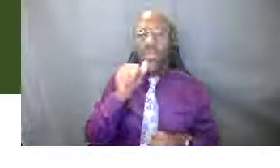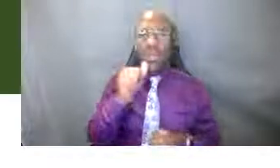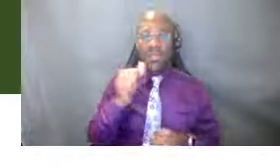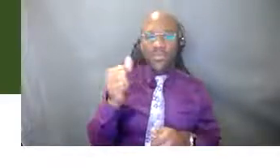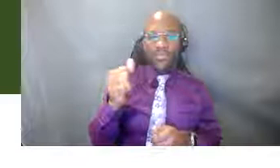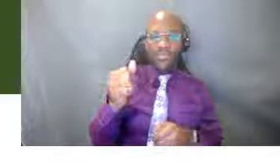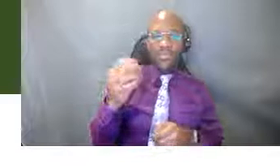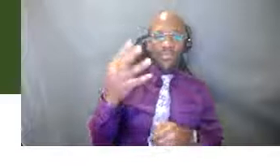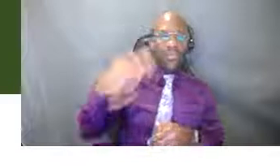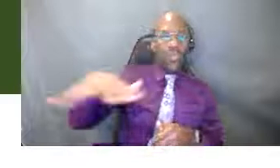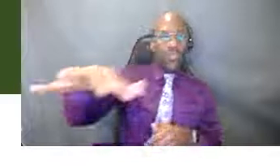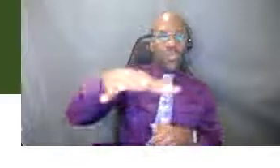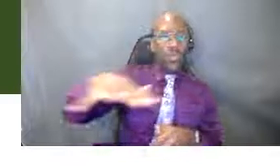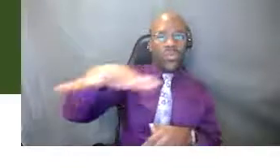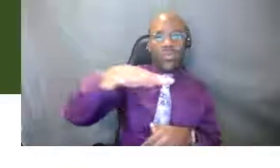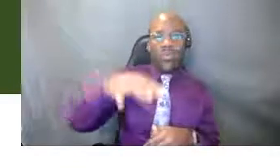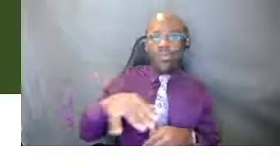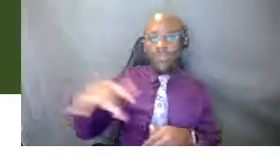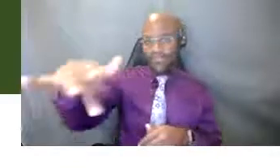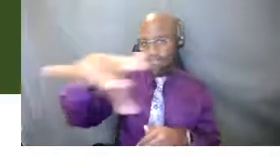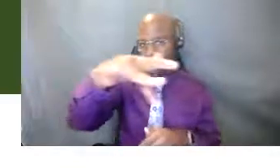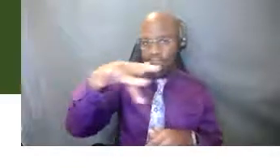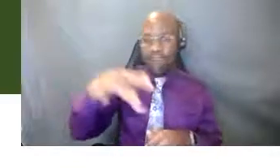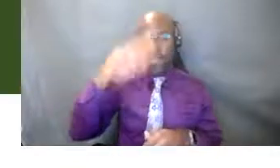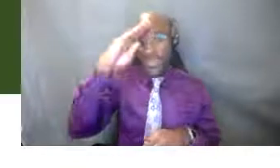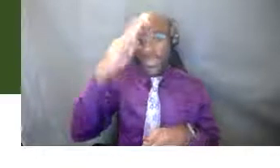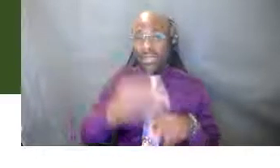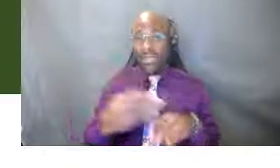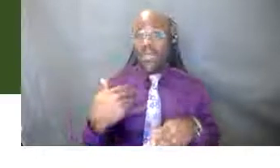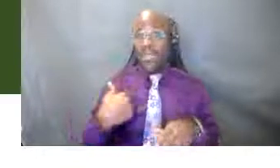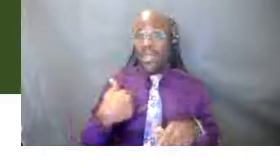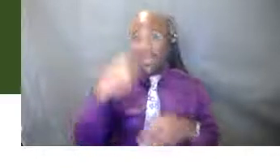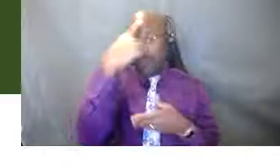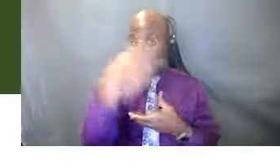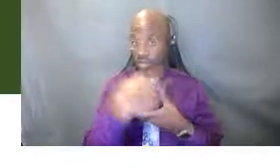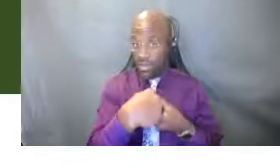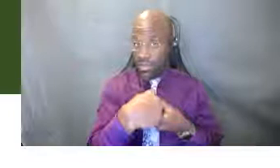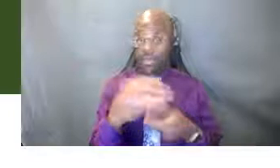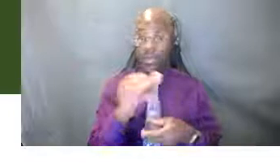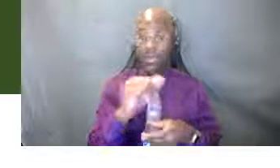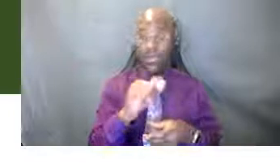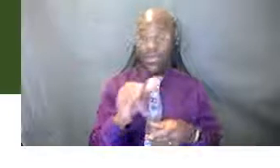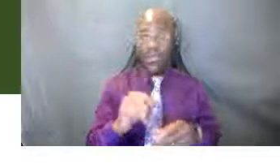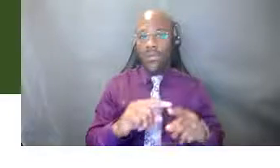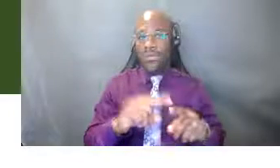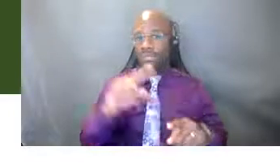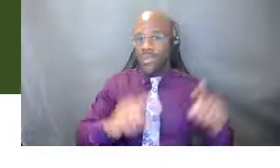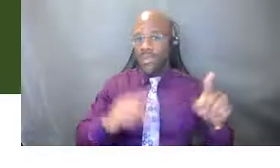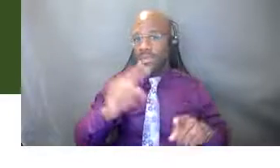has autism as well as multiple psychiatric diagnoses. So the